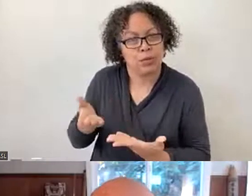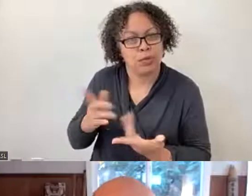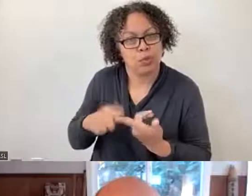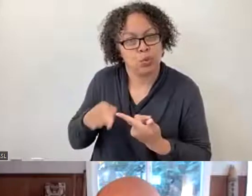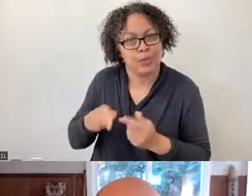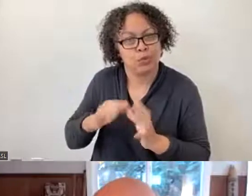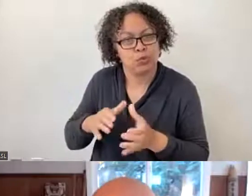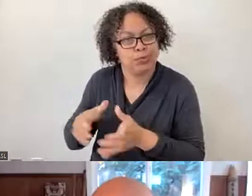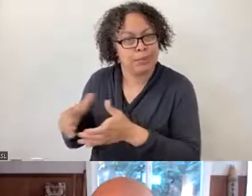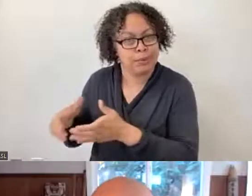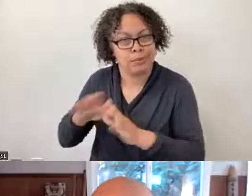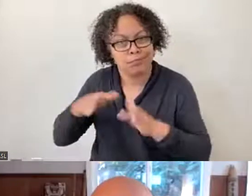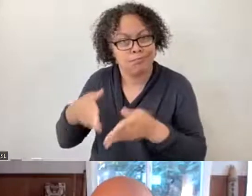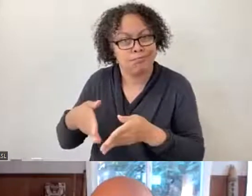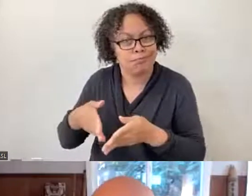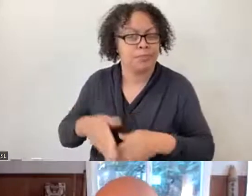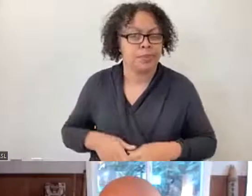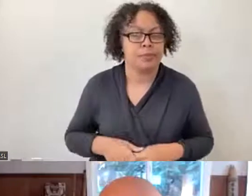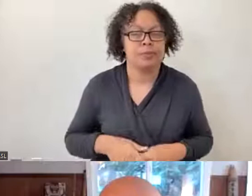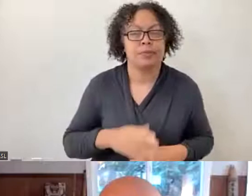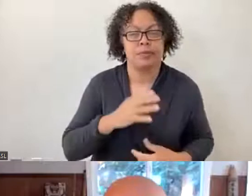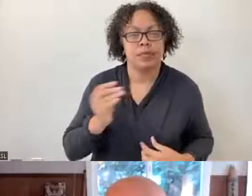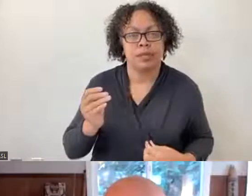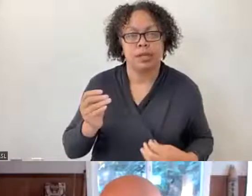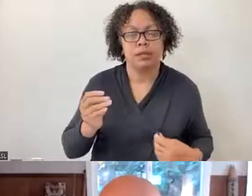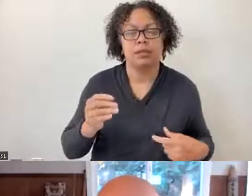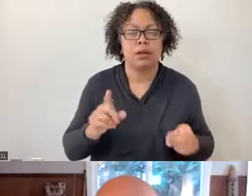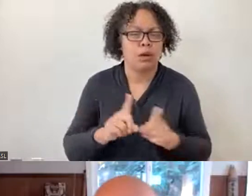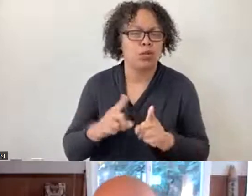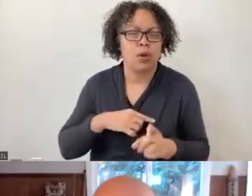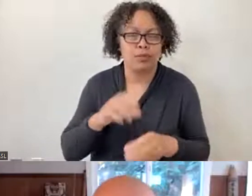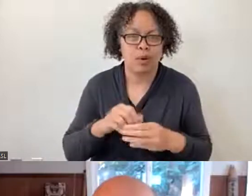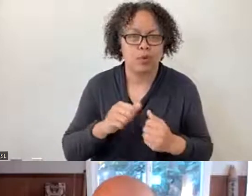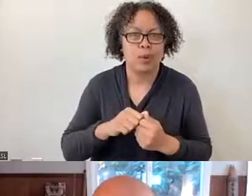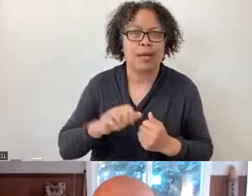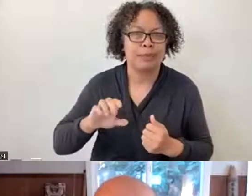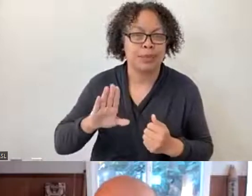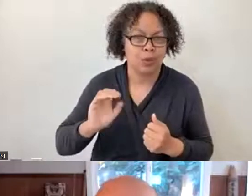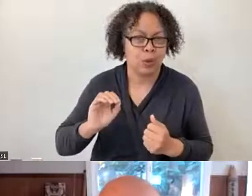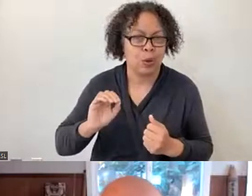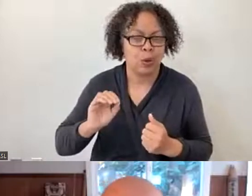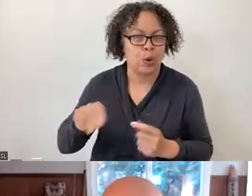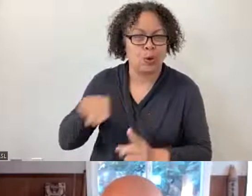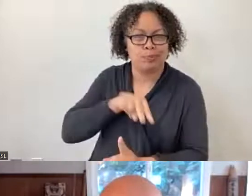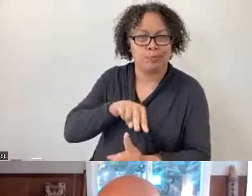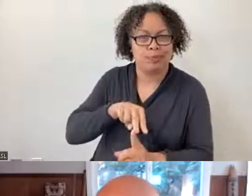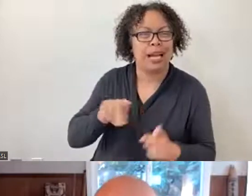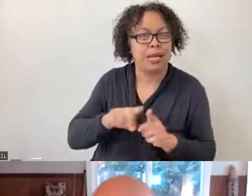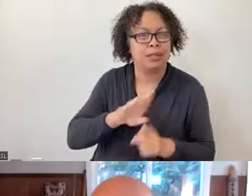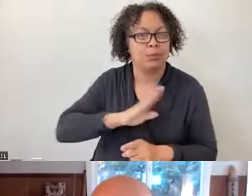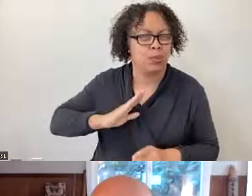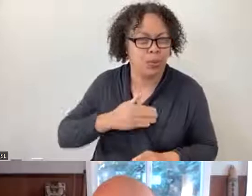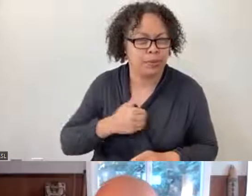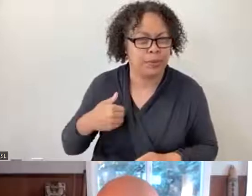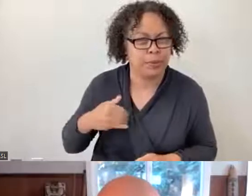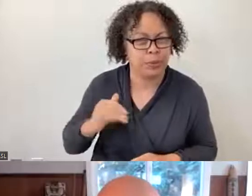those groups. And I've also been involved on the community-based organization side as a board member